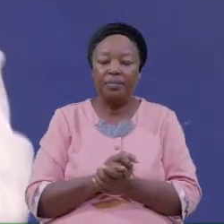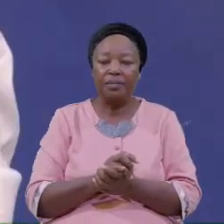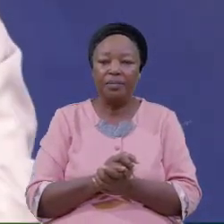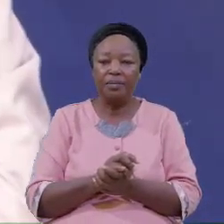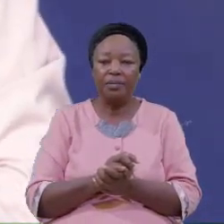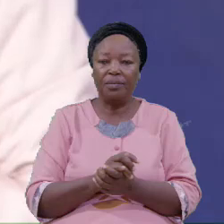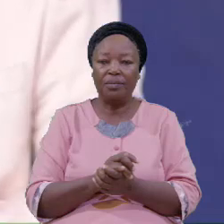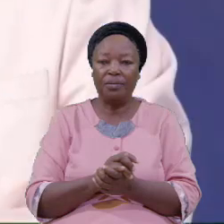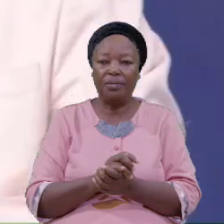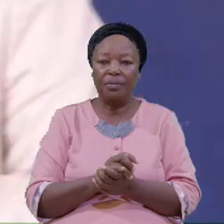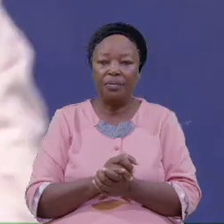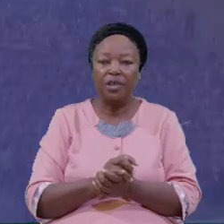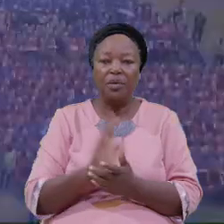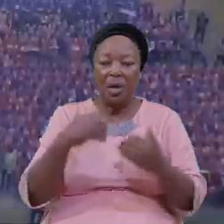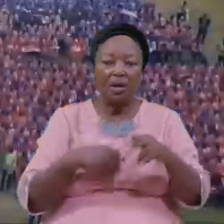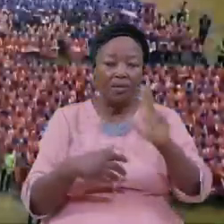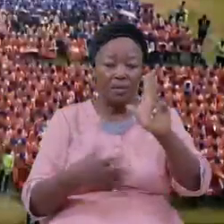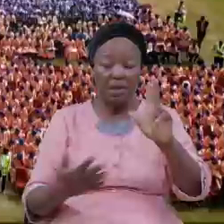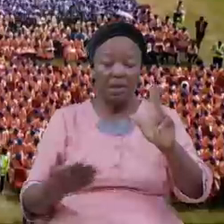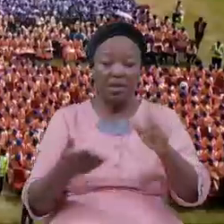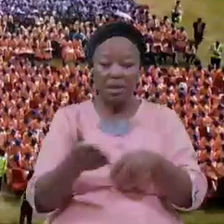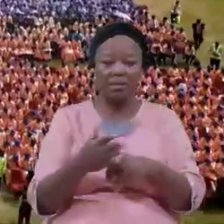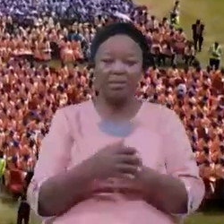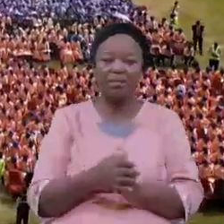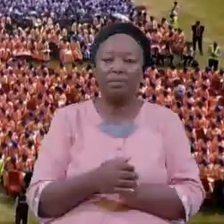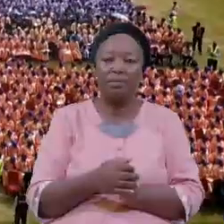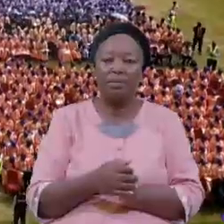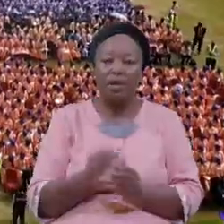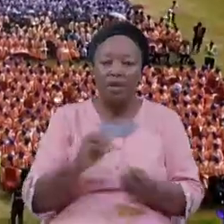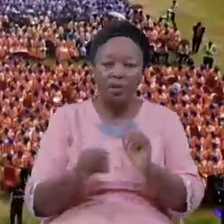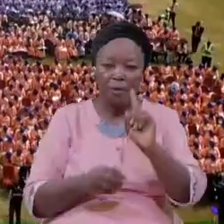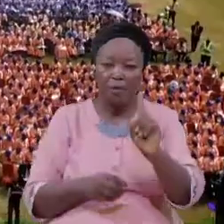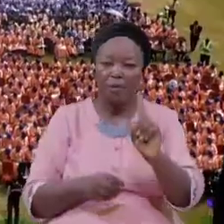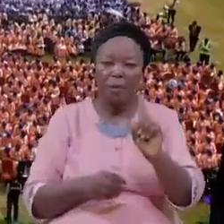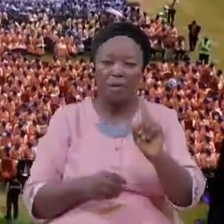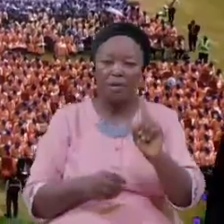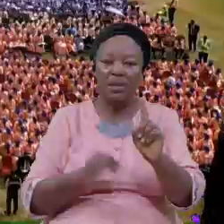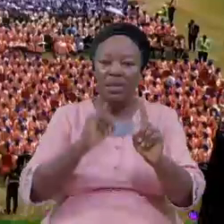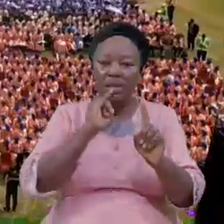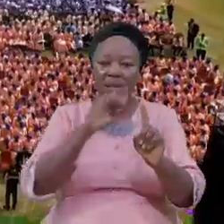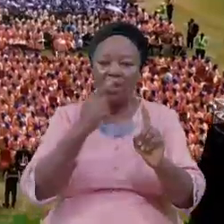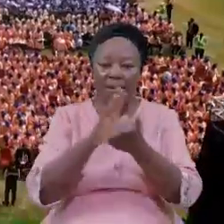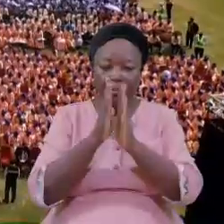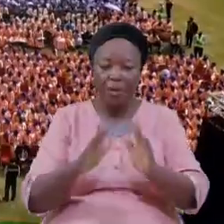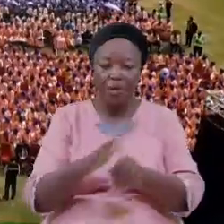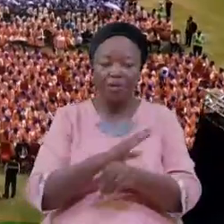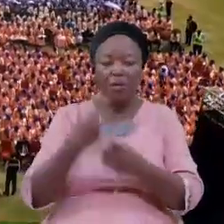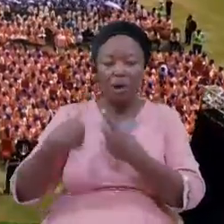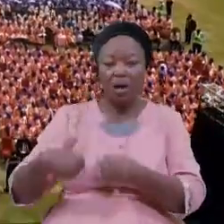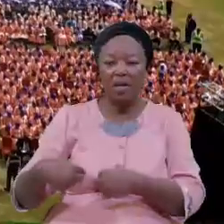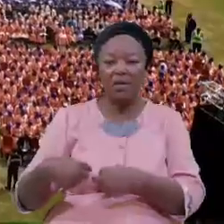There are three things we're looking at here. Number one is the peaceful heart in